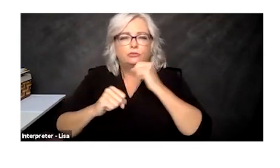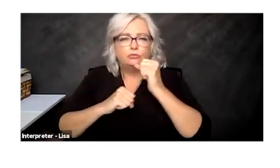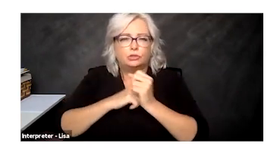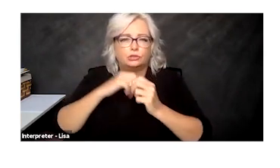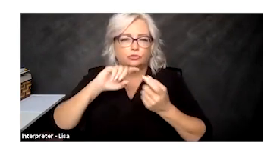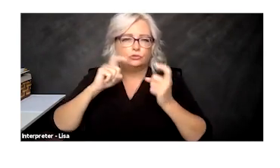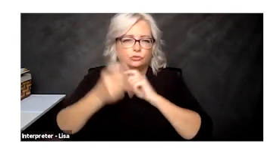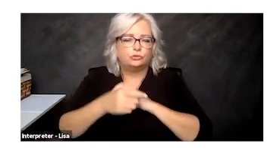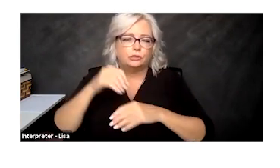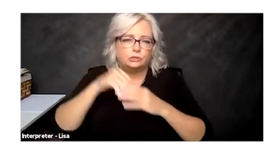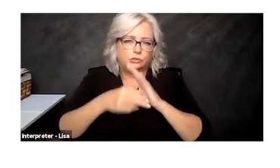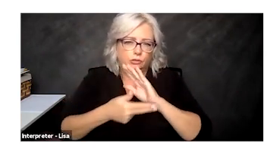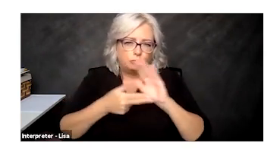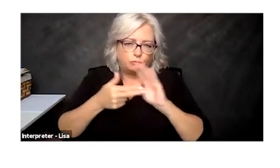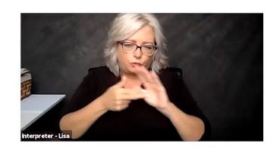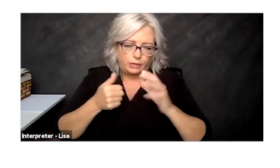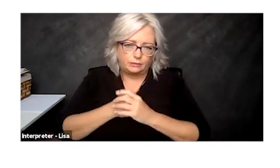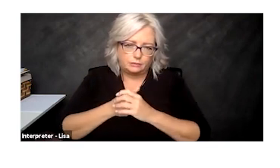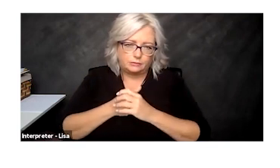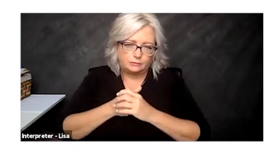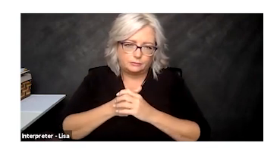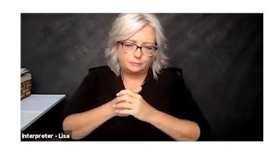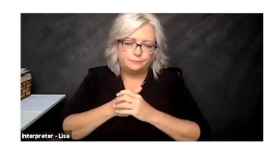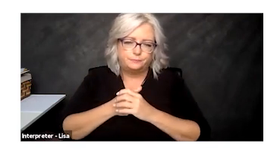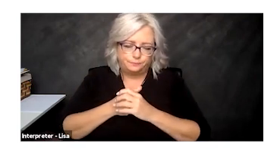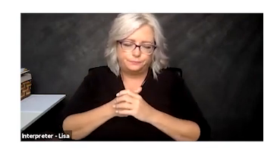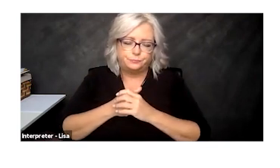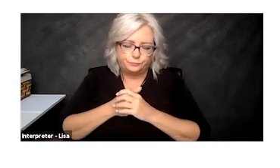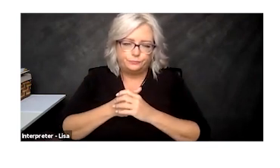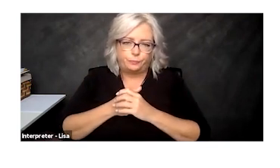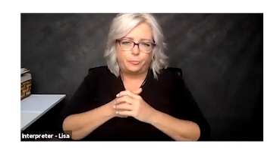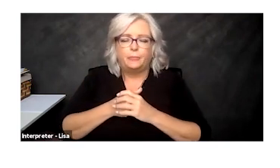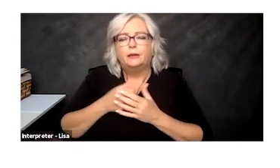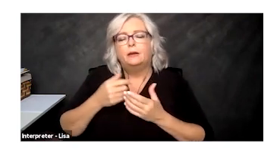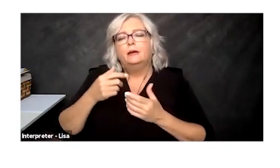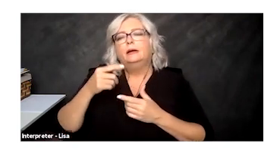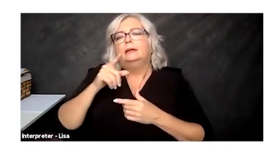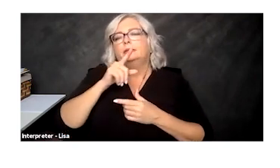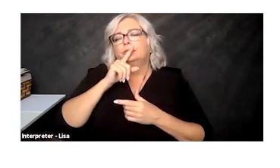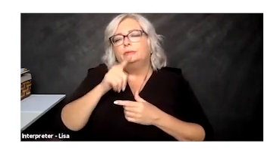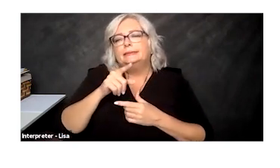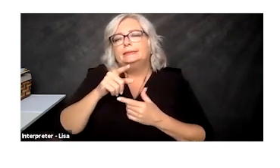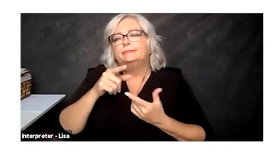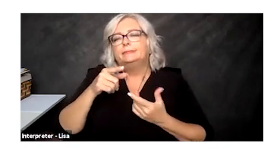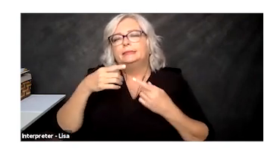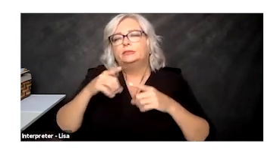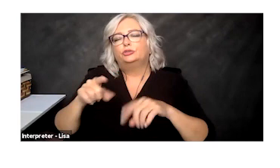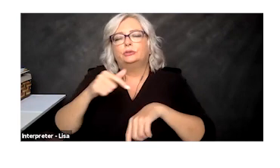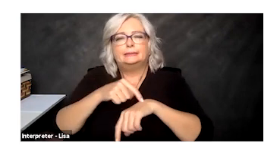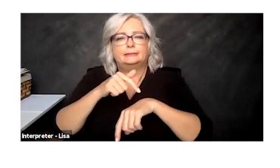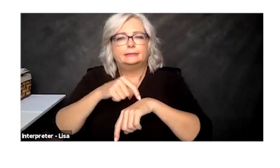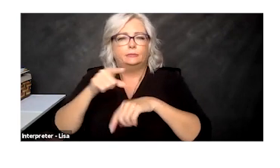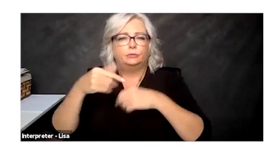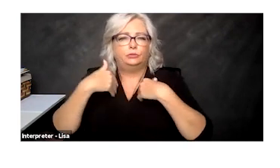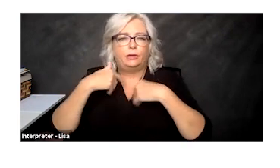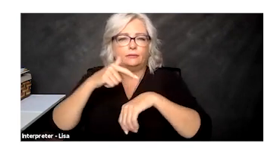on, even though that's really hard because Black people are under attack in this country every day. But it's actually during those times when you have a